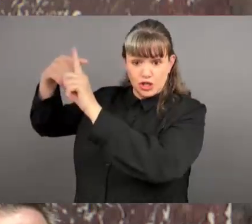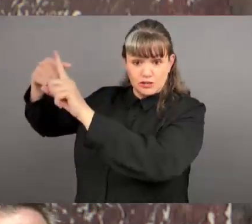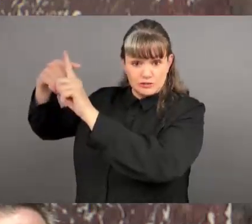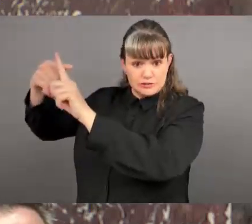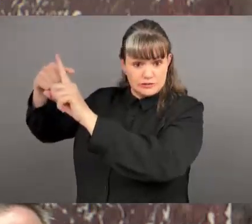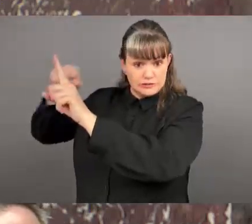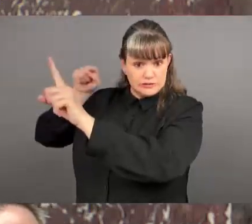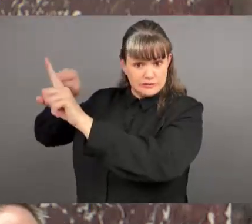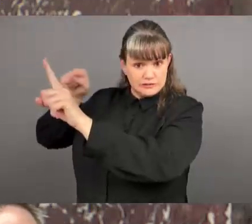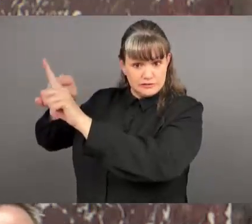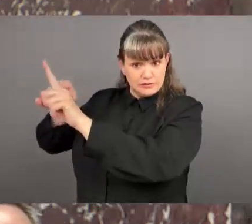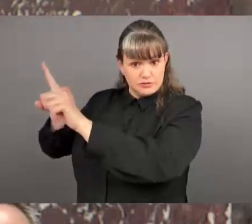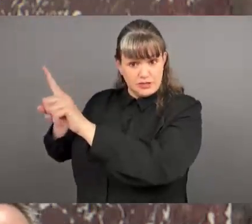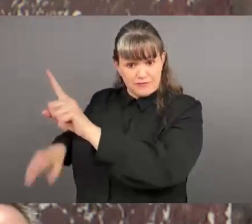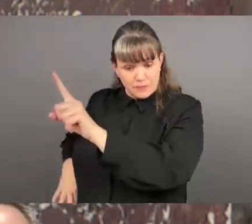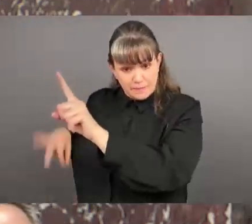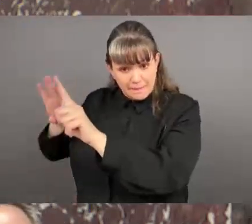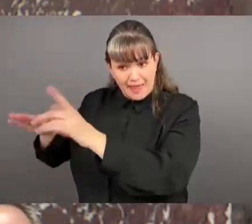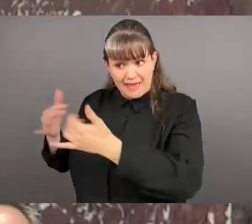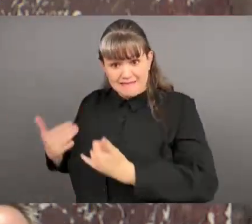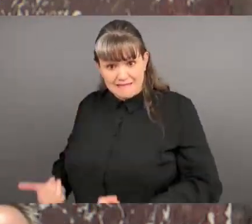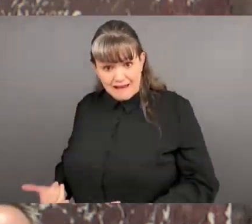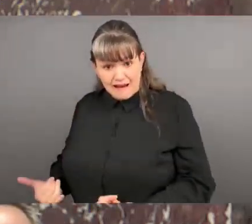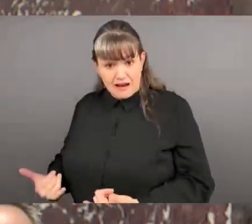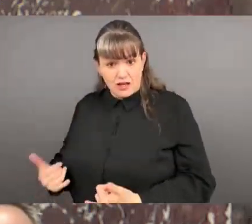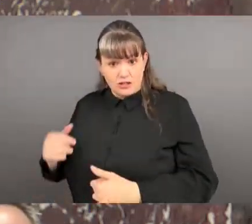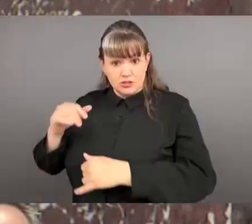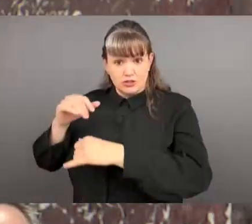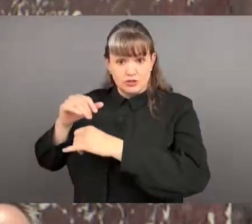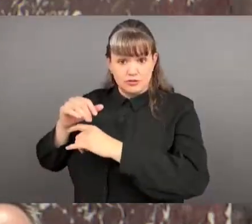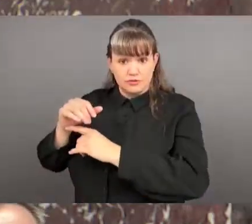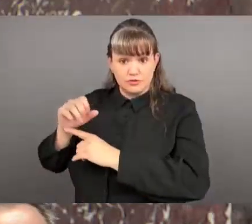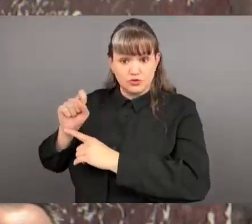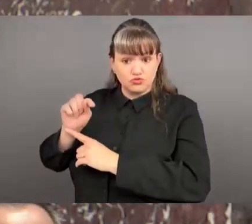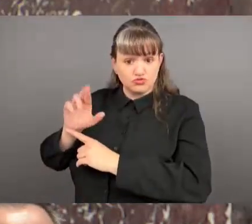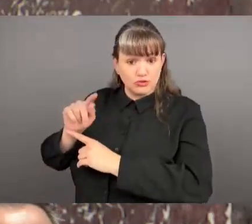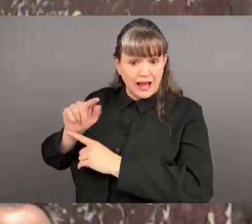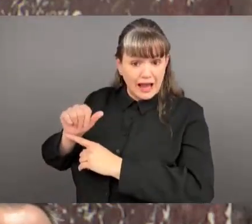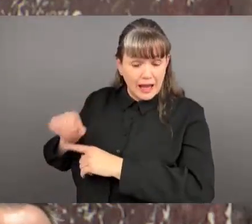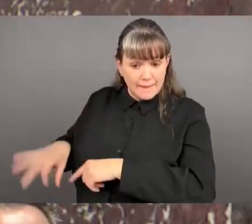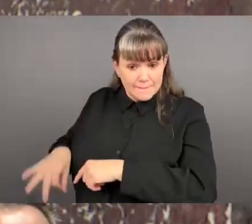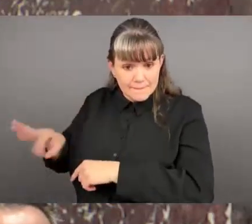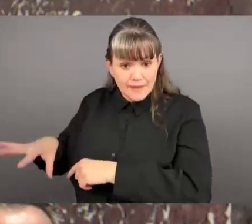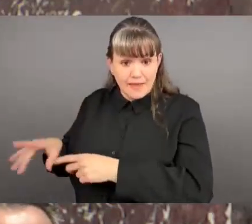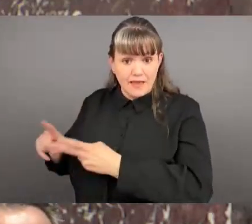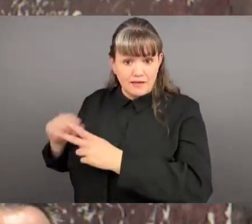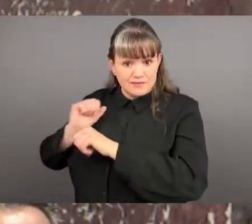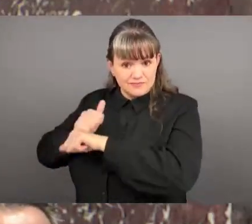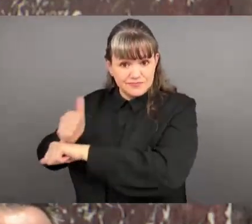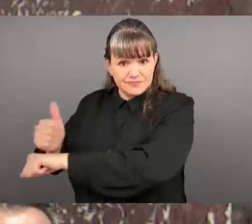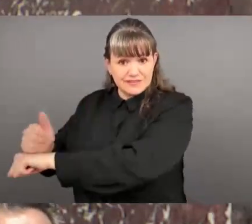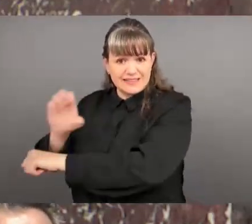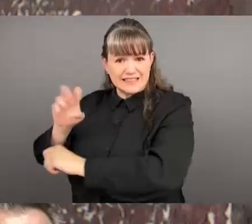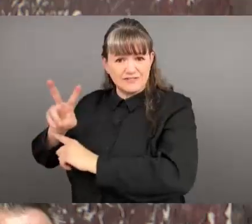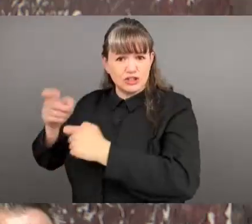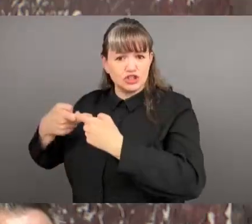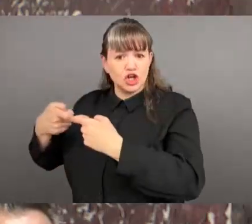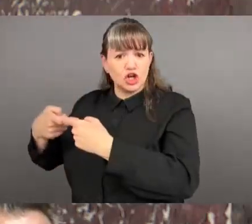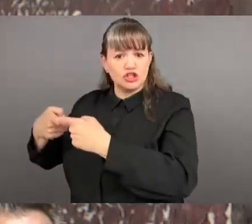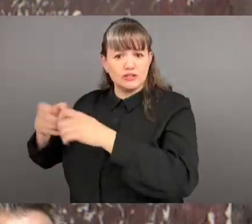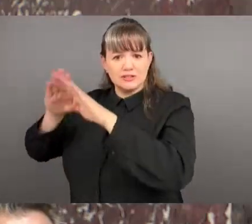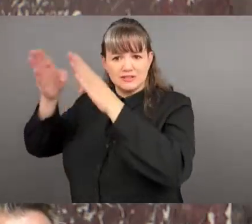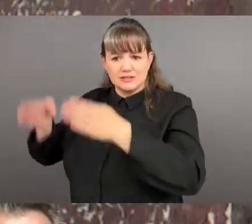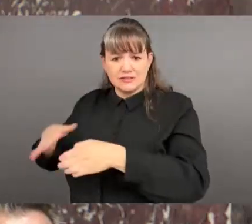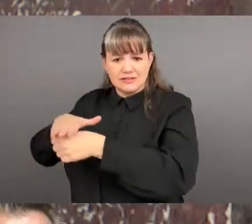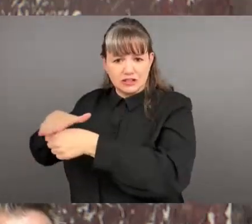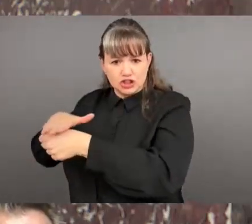to make sure that they have charging stations, legislation that this province has put in? Does this Minister of Energy stand